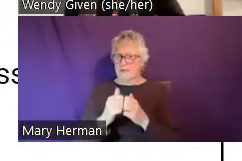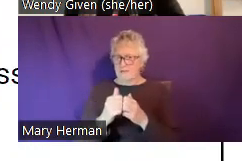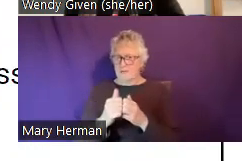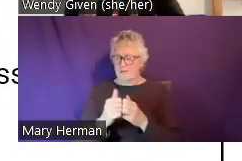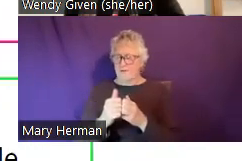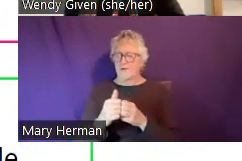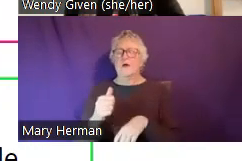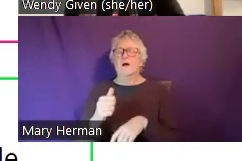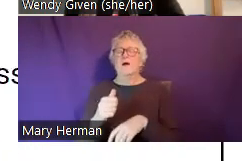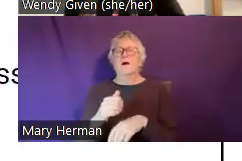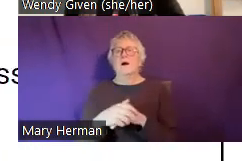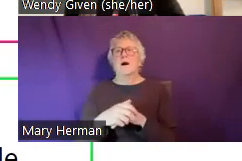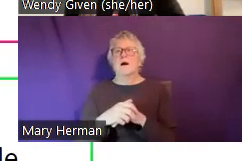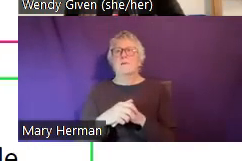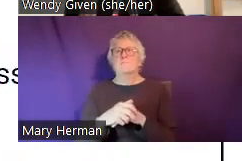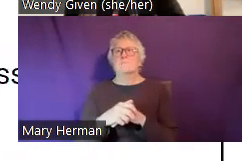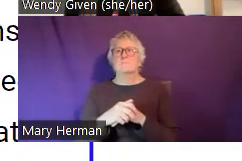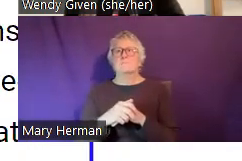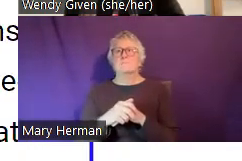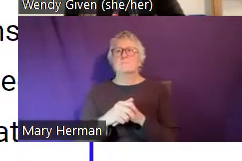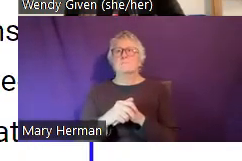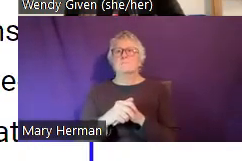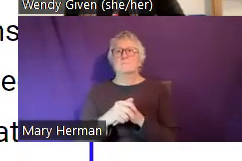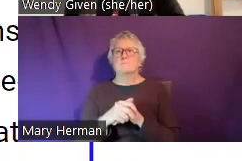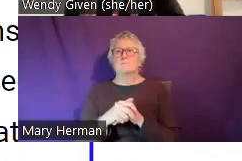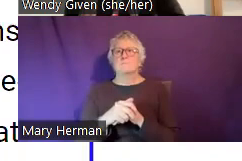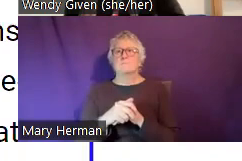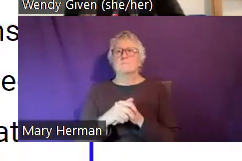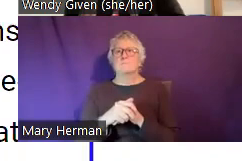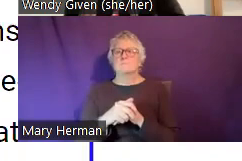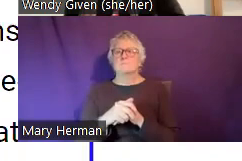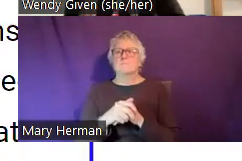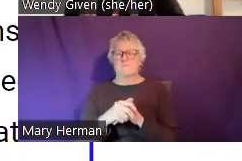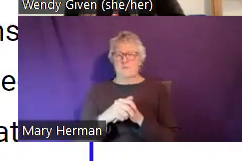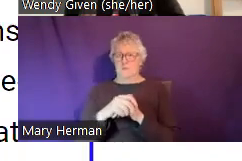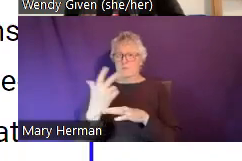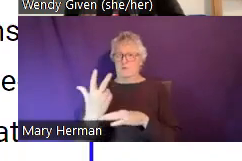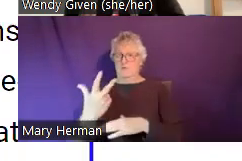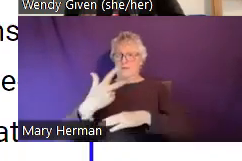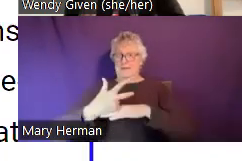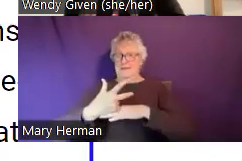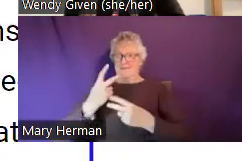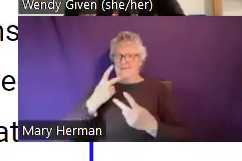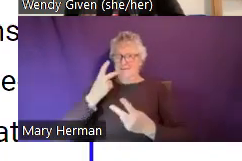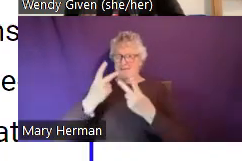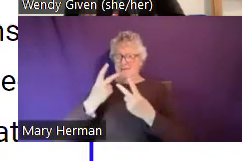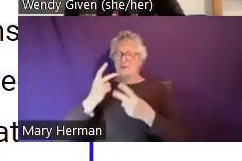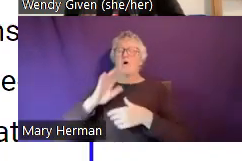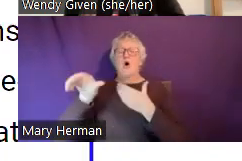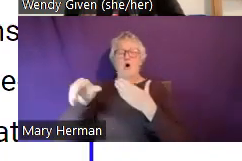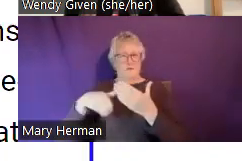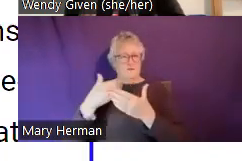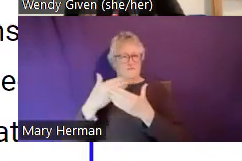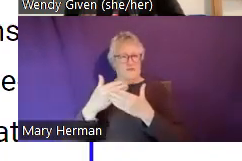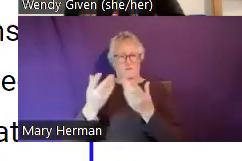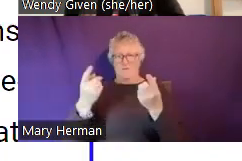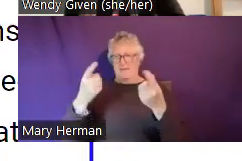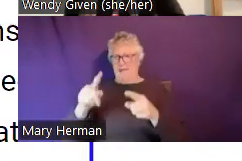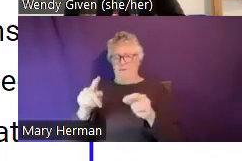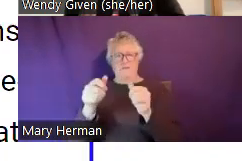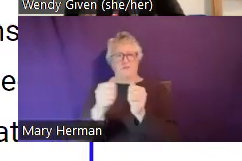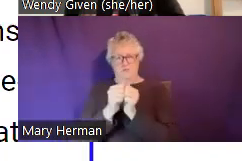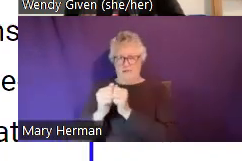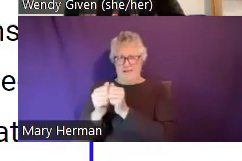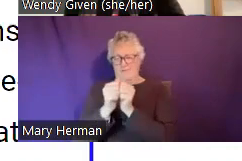terms of the phase, the 3-day visit, all of that will be happening together with